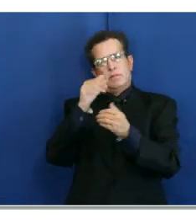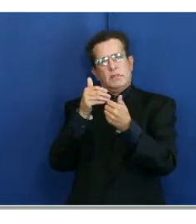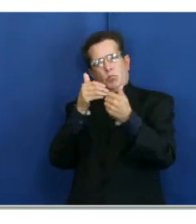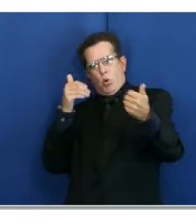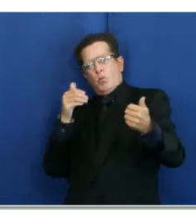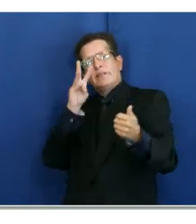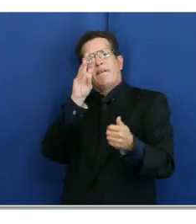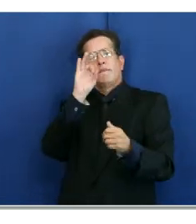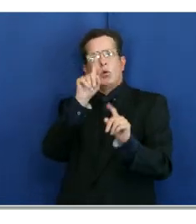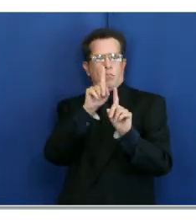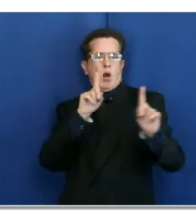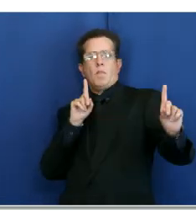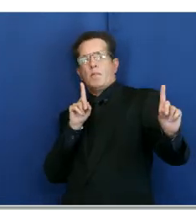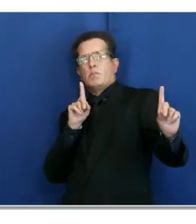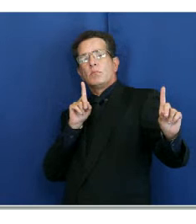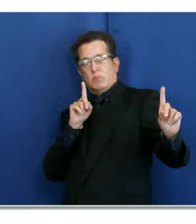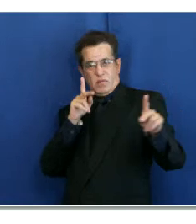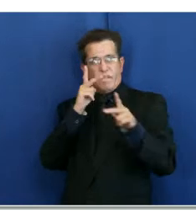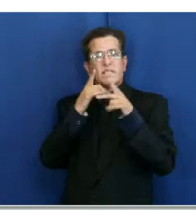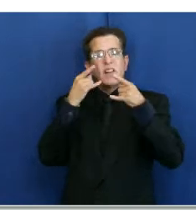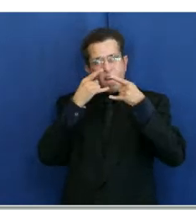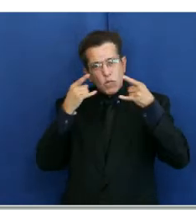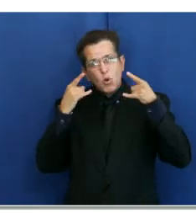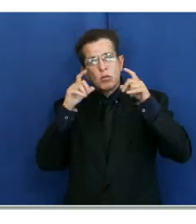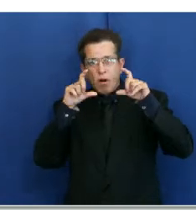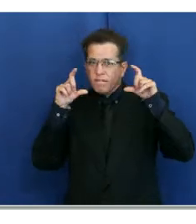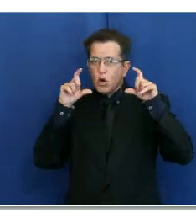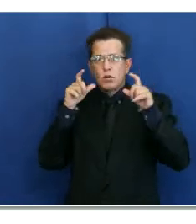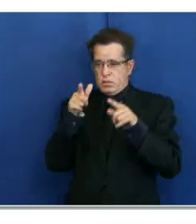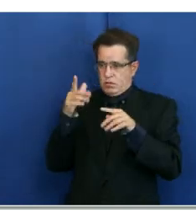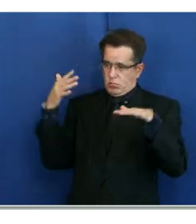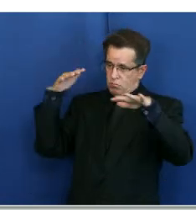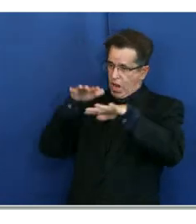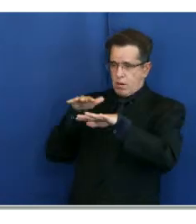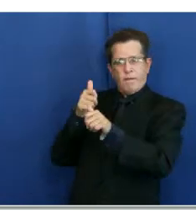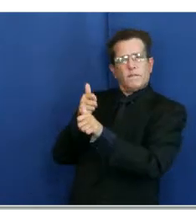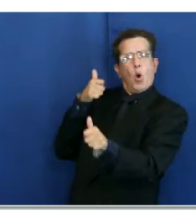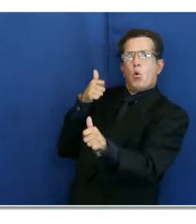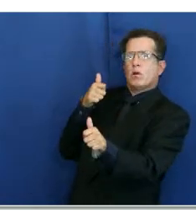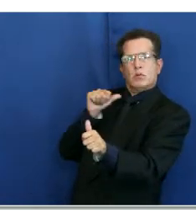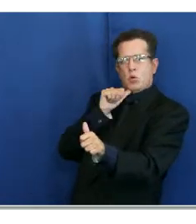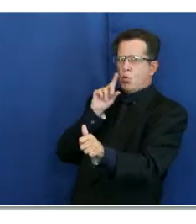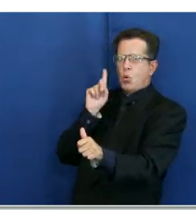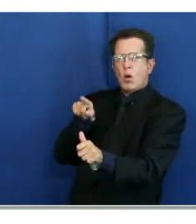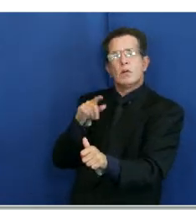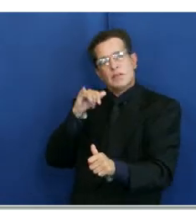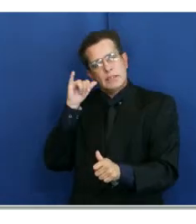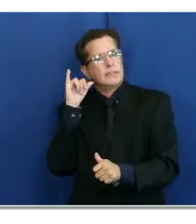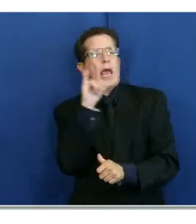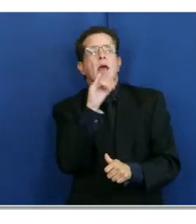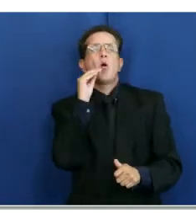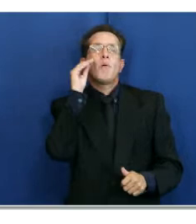wearing a facial covering, avoiding crowded places, staying at home if you are sick.